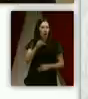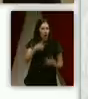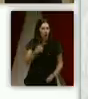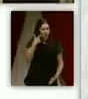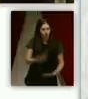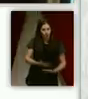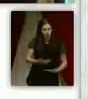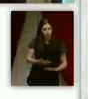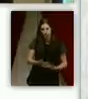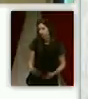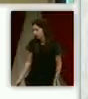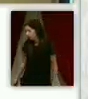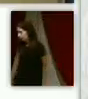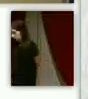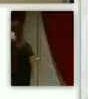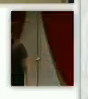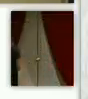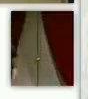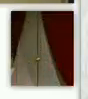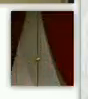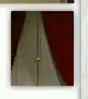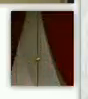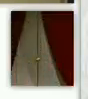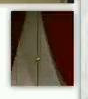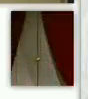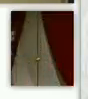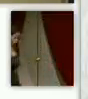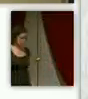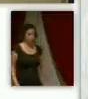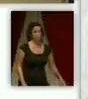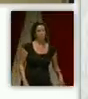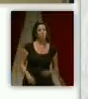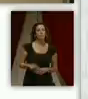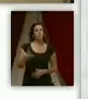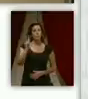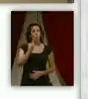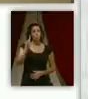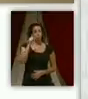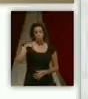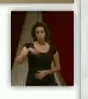but intelligent. And I'll prove this to you. The